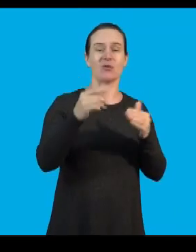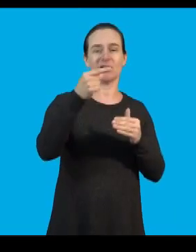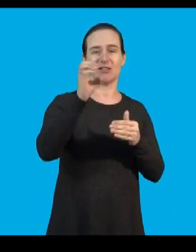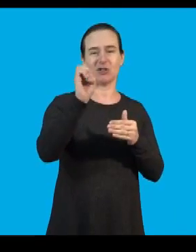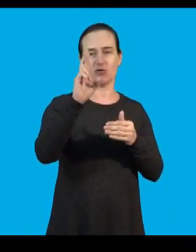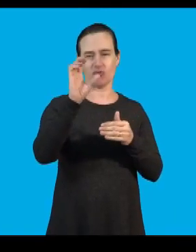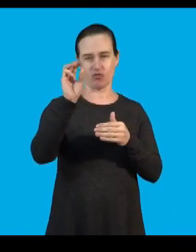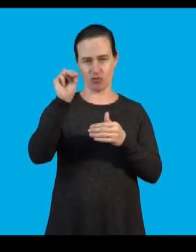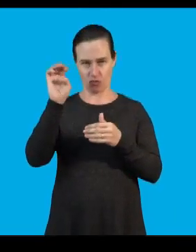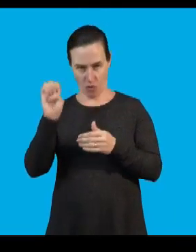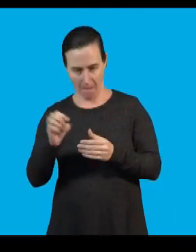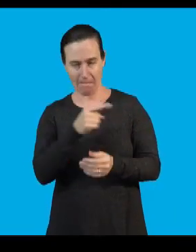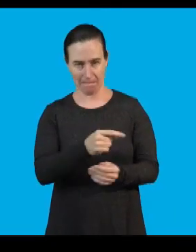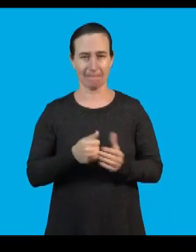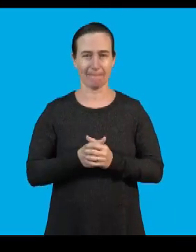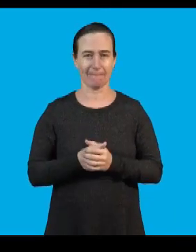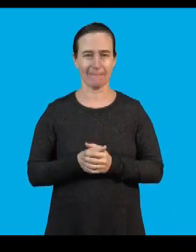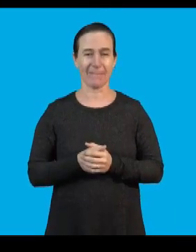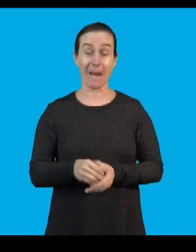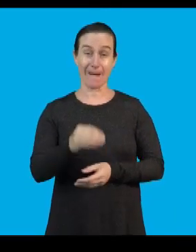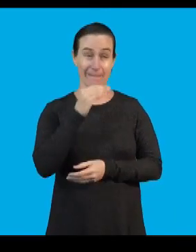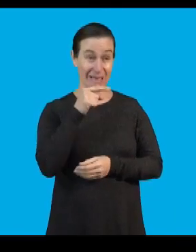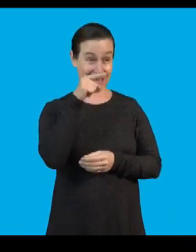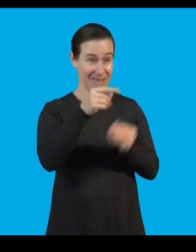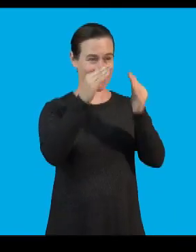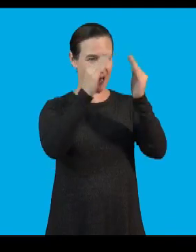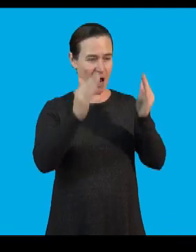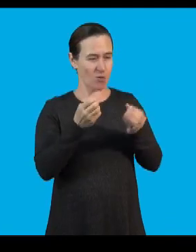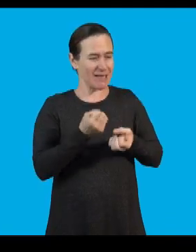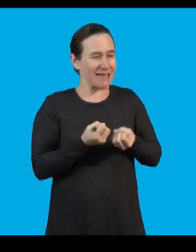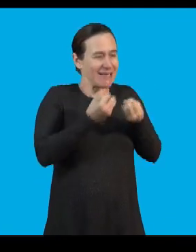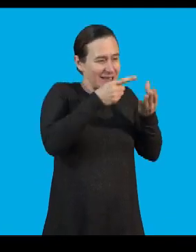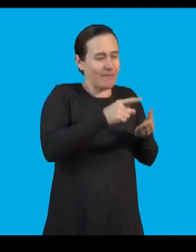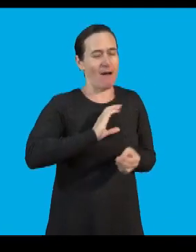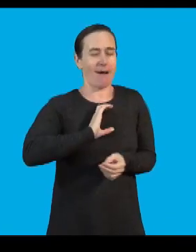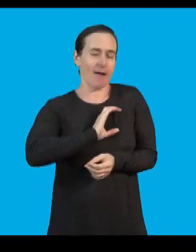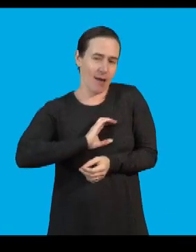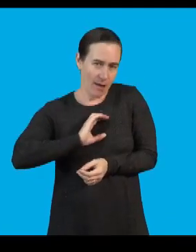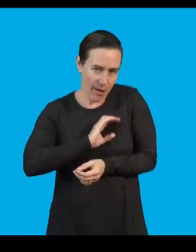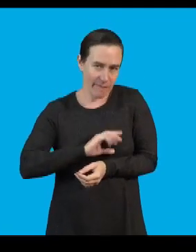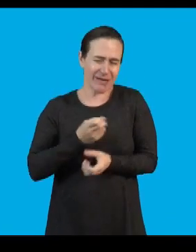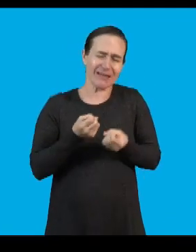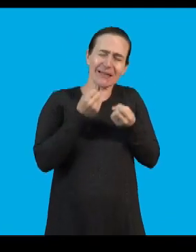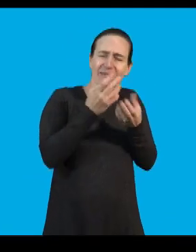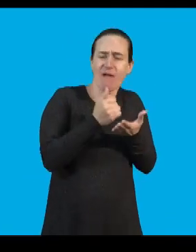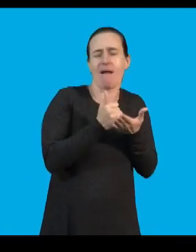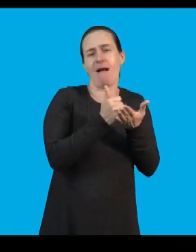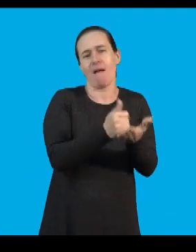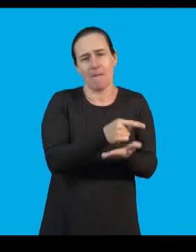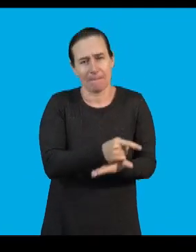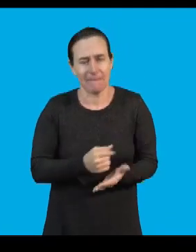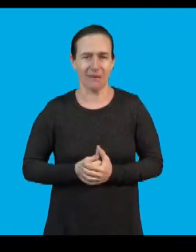which means that somehow this house is offering them some comfort, all right?